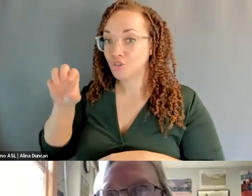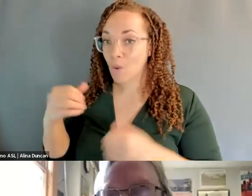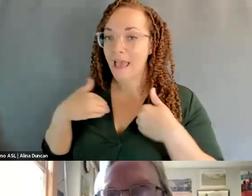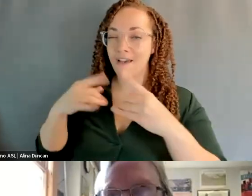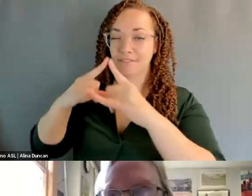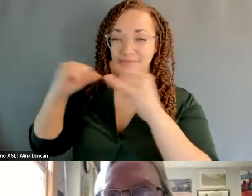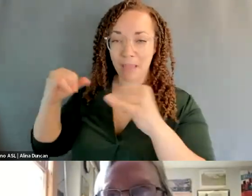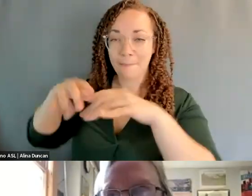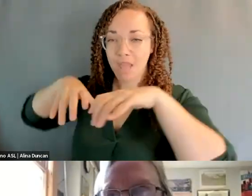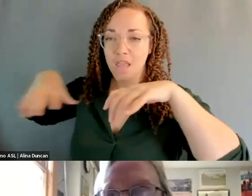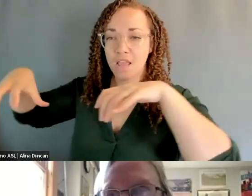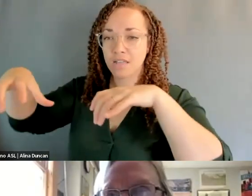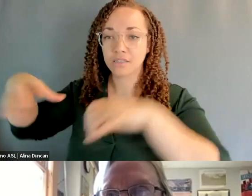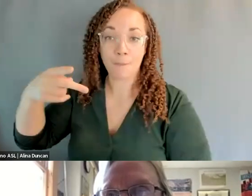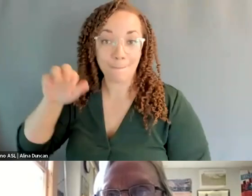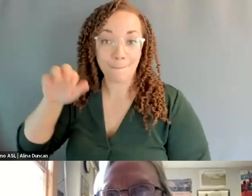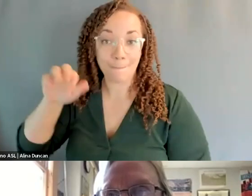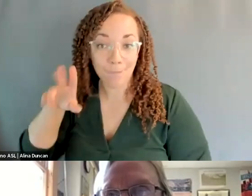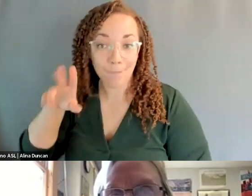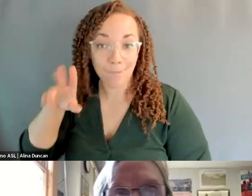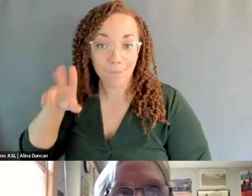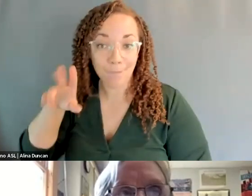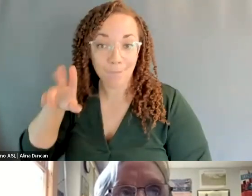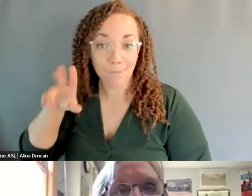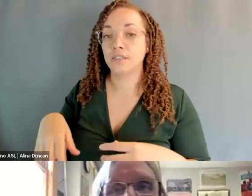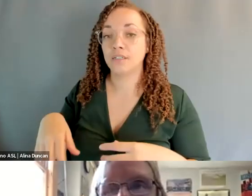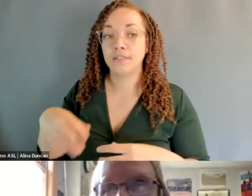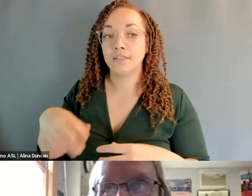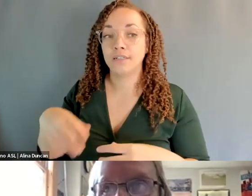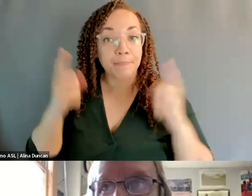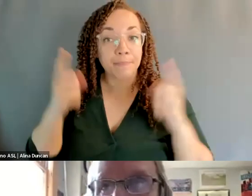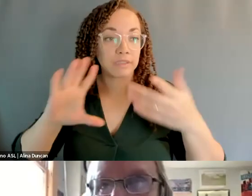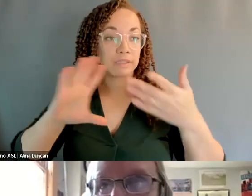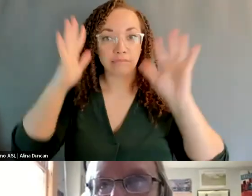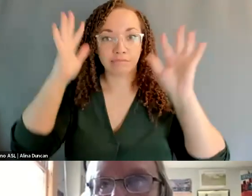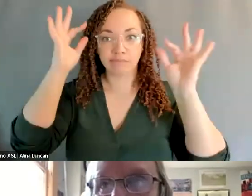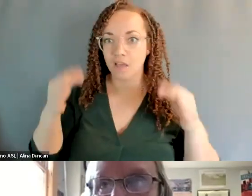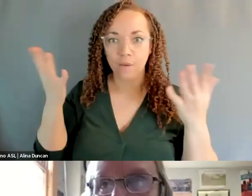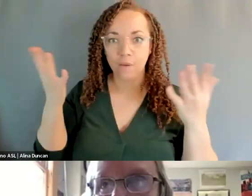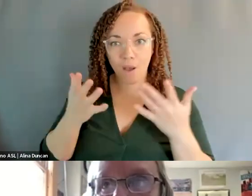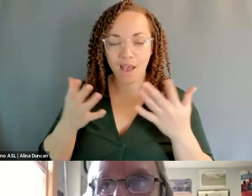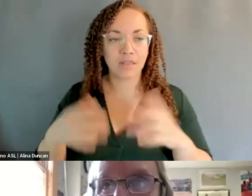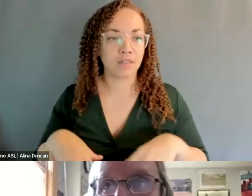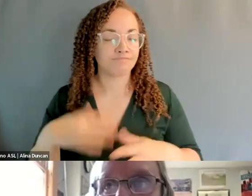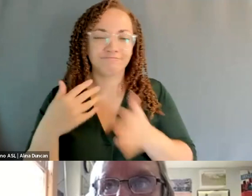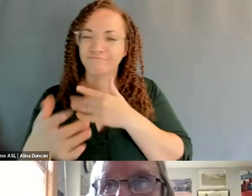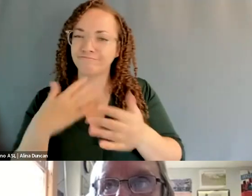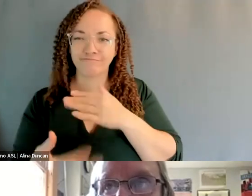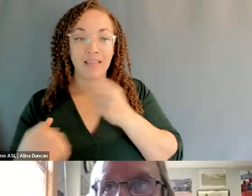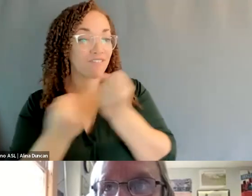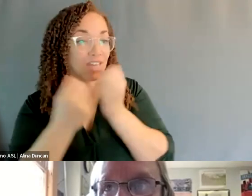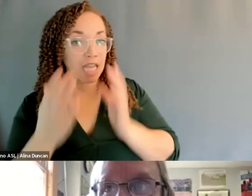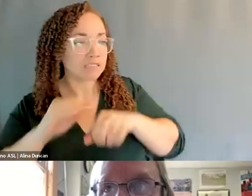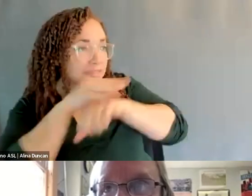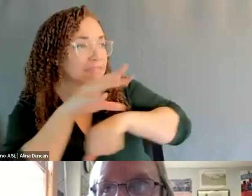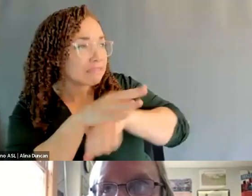and the city decided, despite against the advice of advocates, to clear the